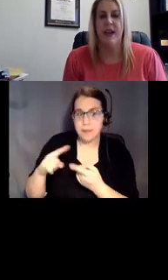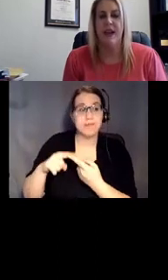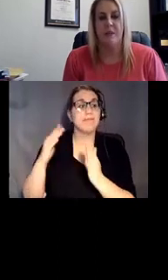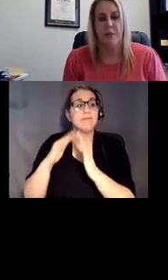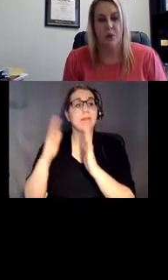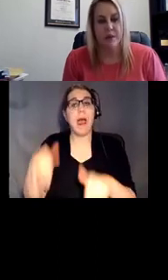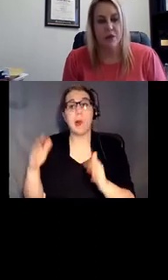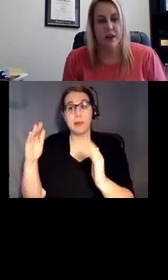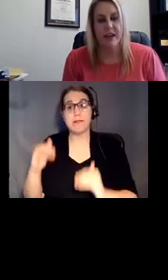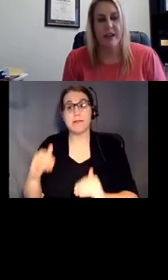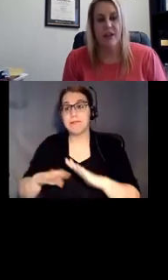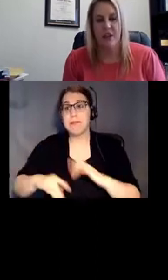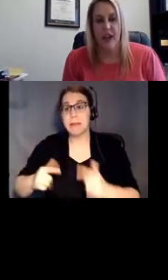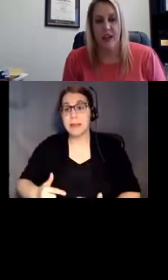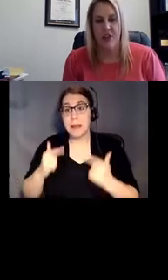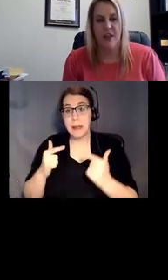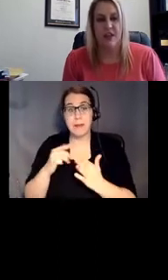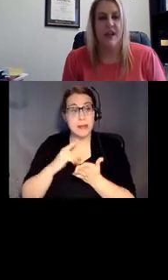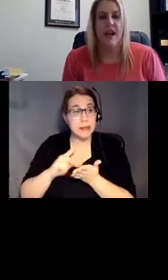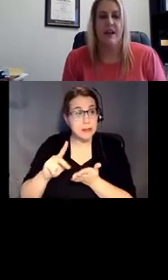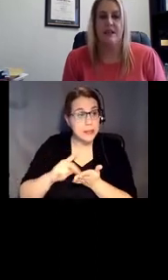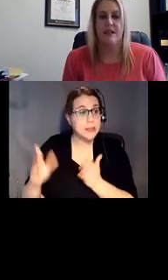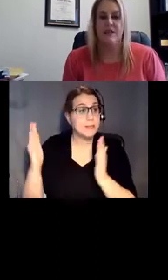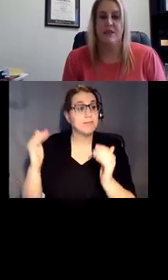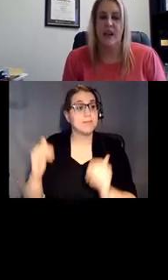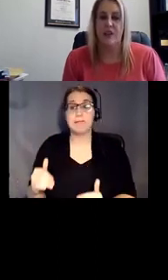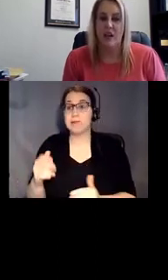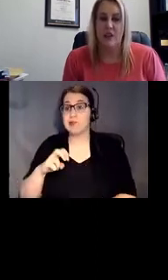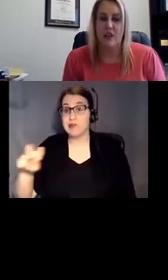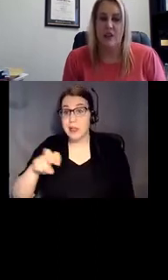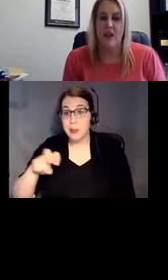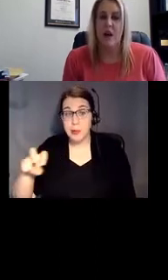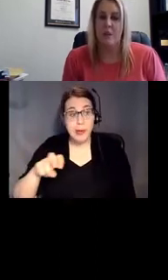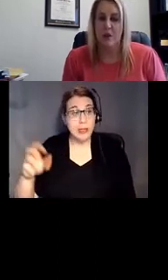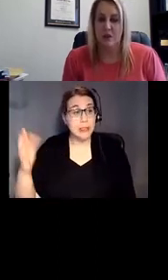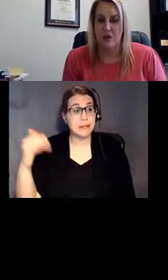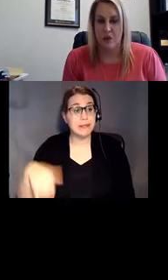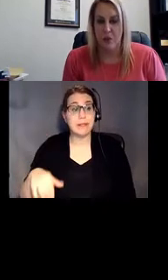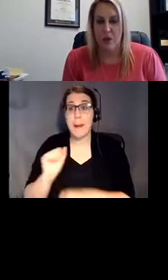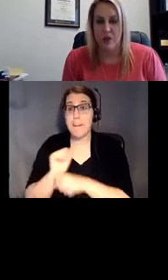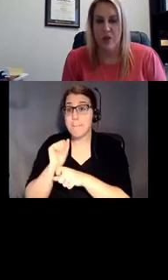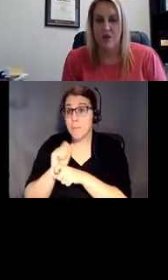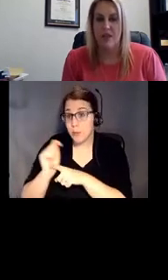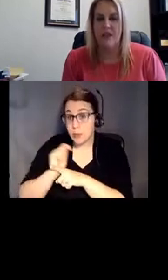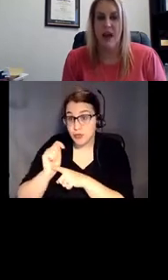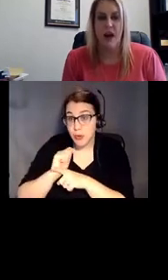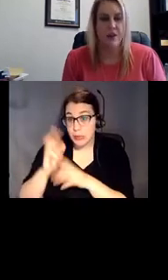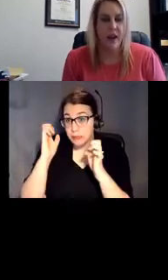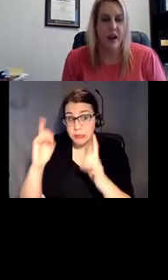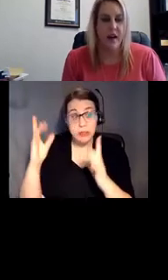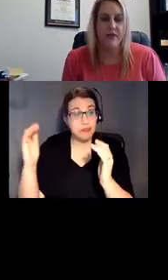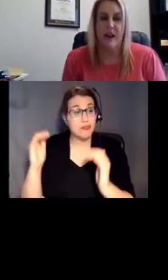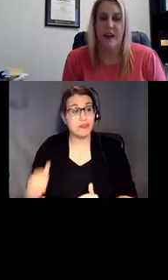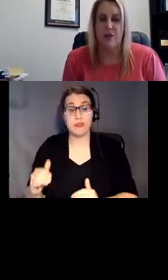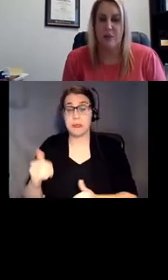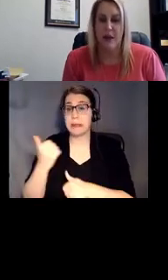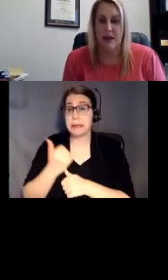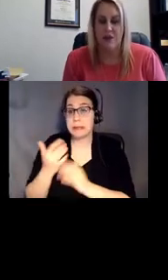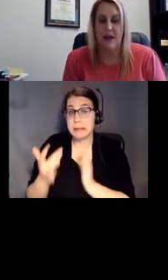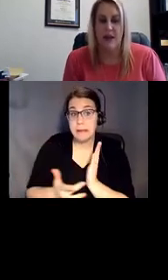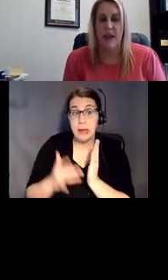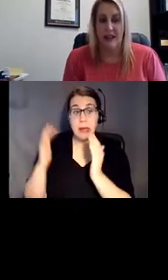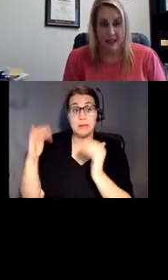transportation, employment training, education, assistive technology, personal support services, healthcare,